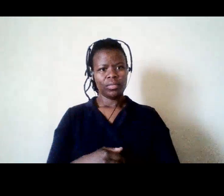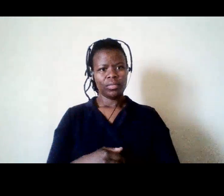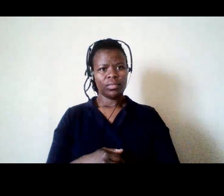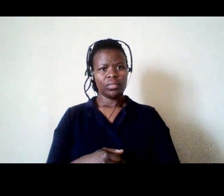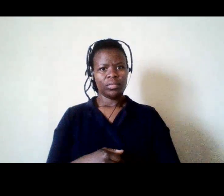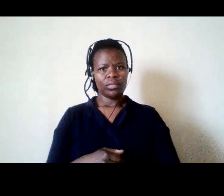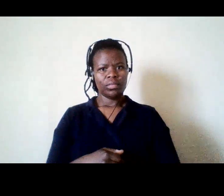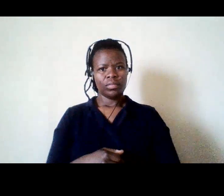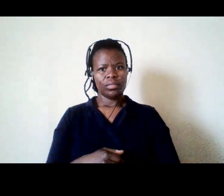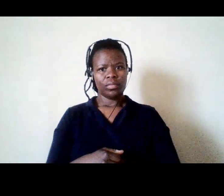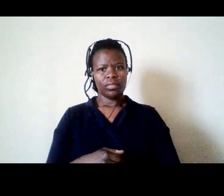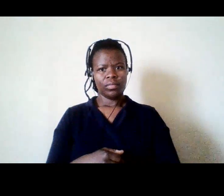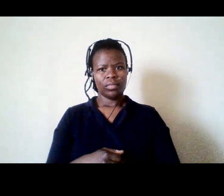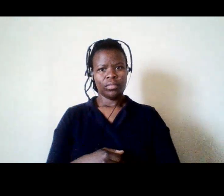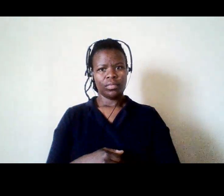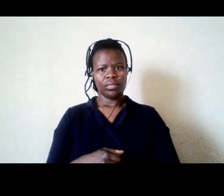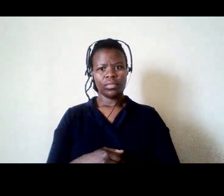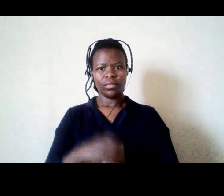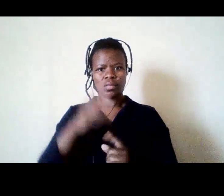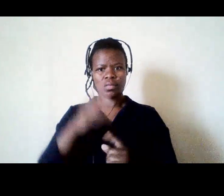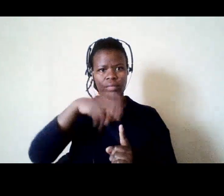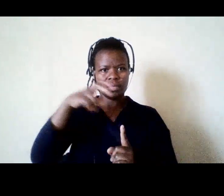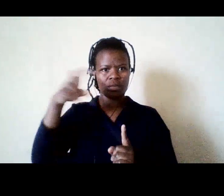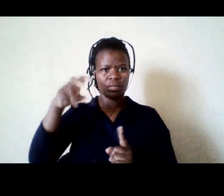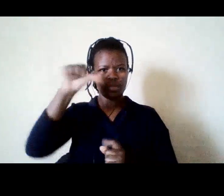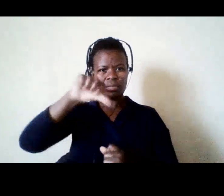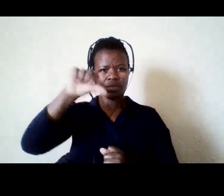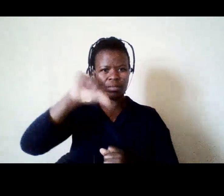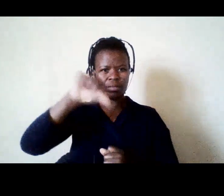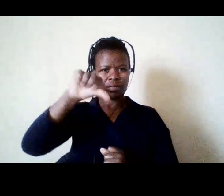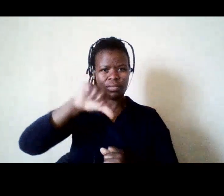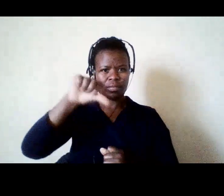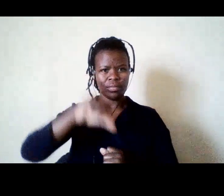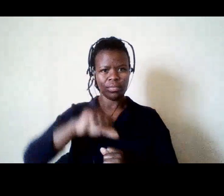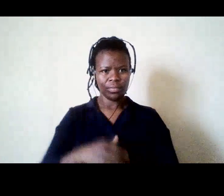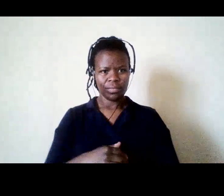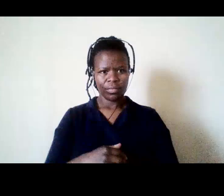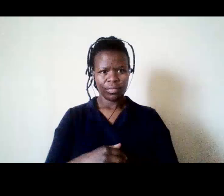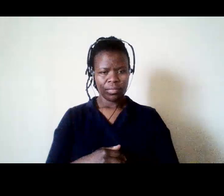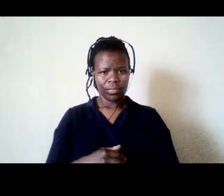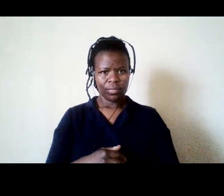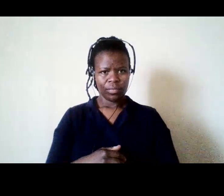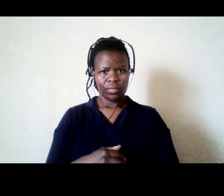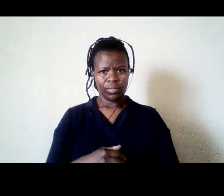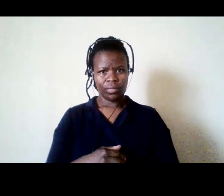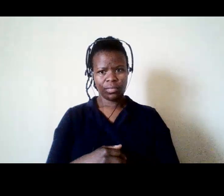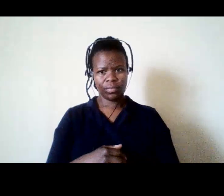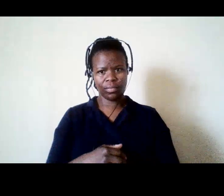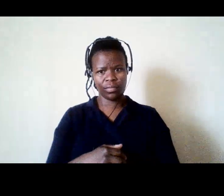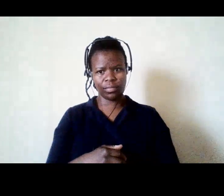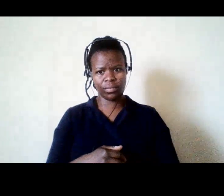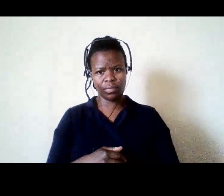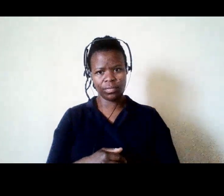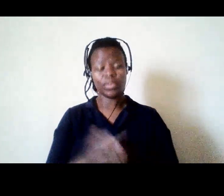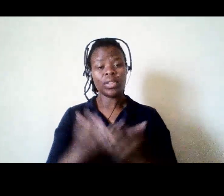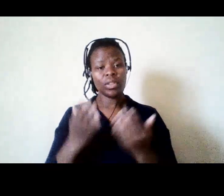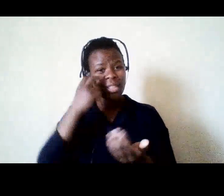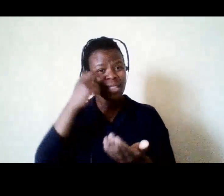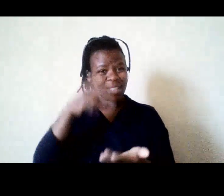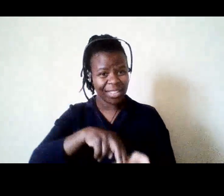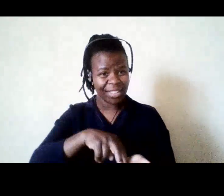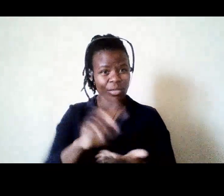fixing the environment will fix chronic pain. Yes. Yeah, will fix chronic pain. We need medicine, or and the rest of